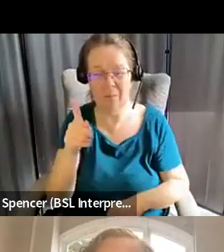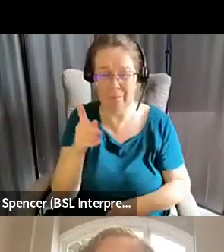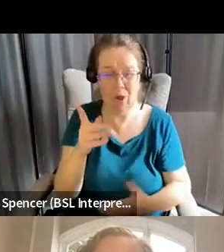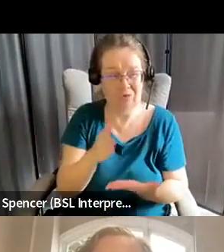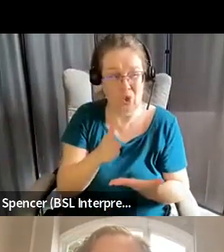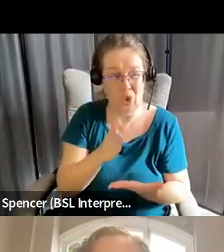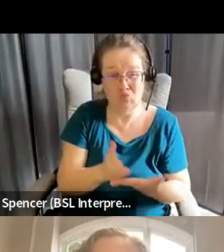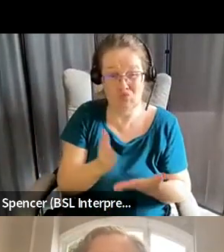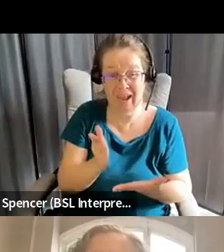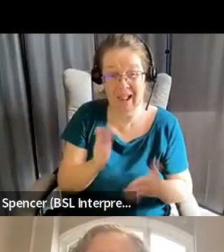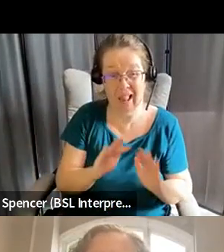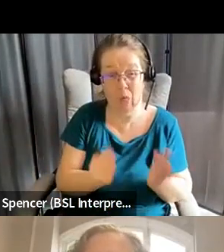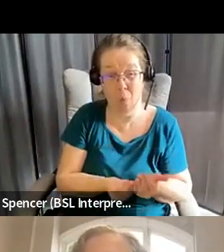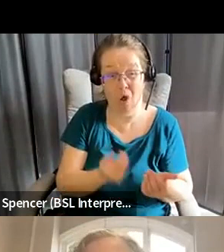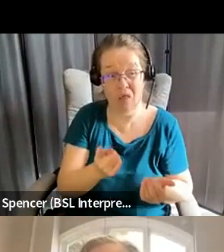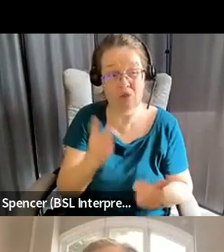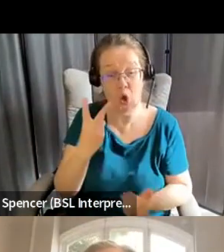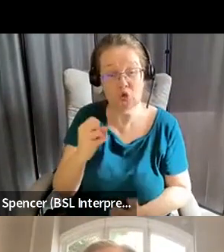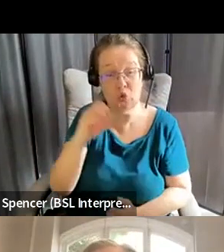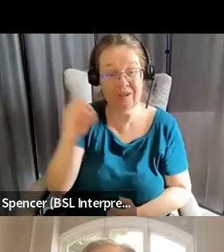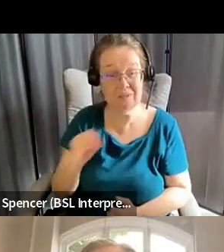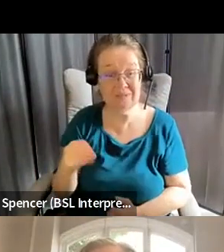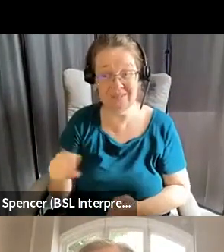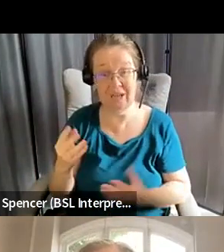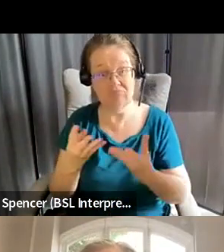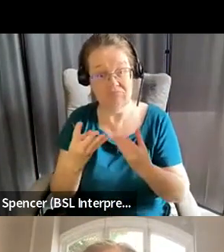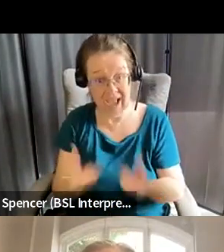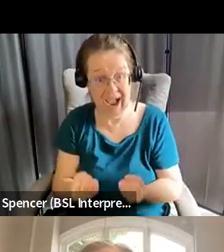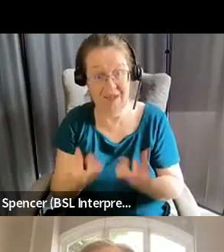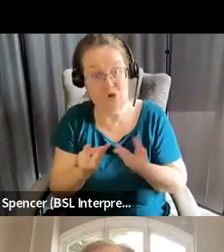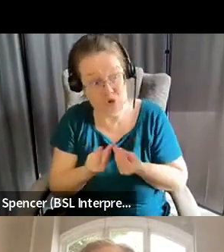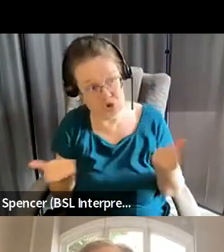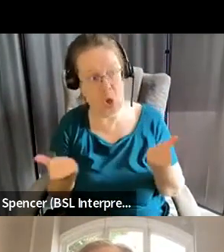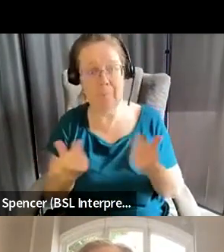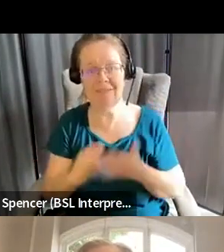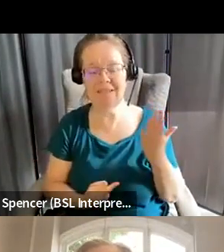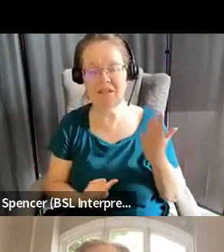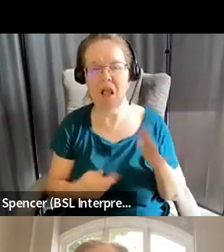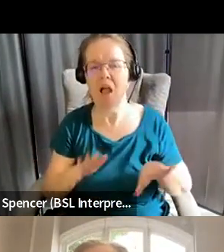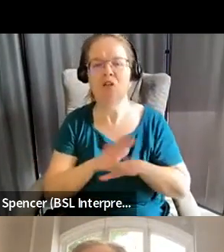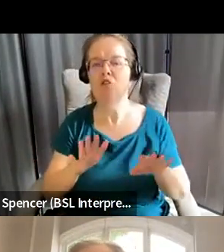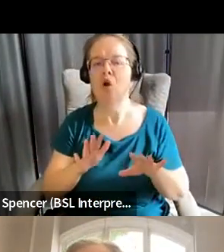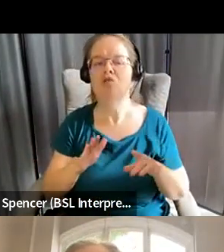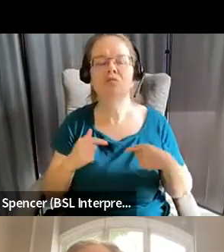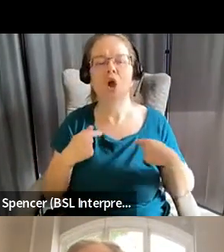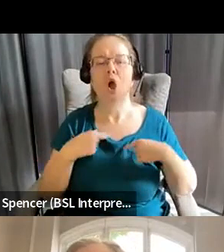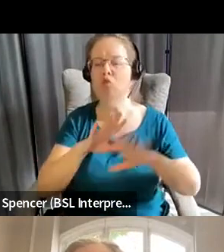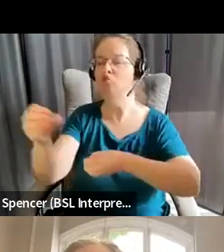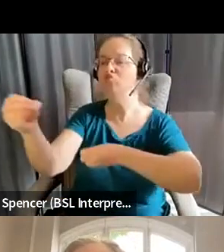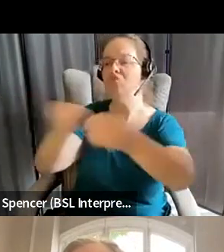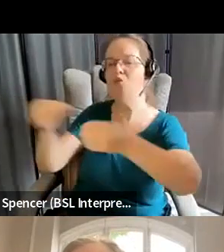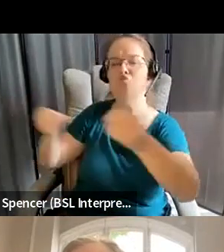about 20% of the population has some sort of disability. Even if you aren't purposely trying to recruit people